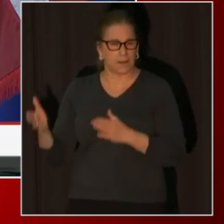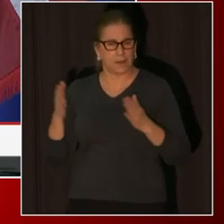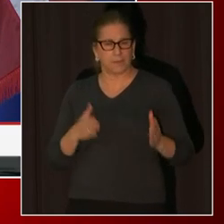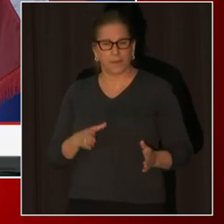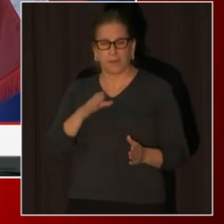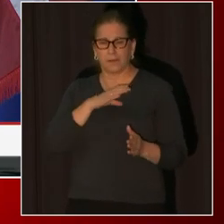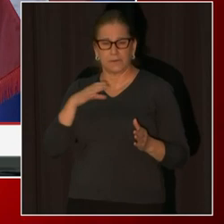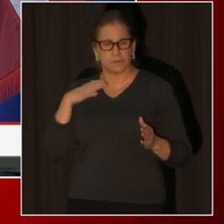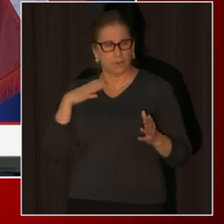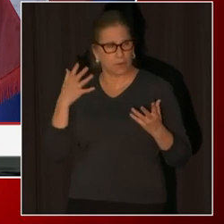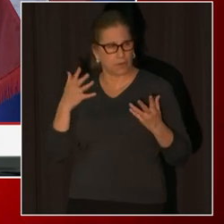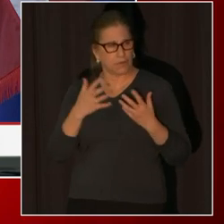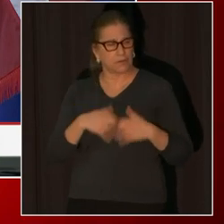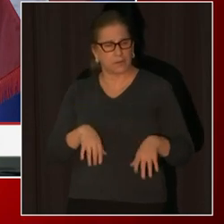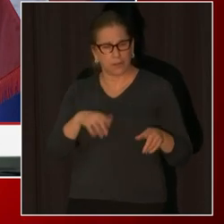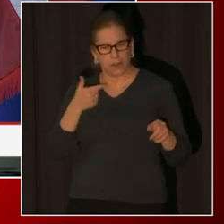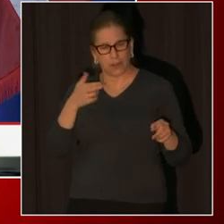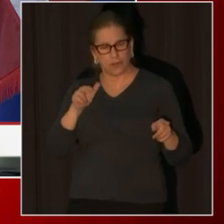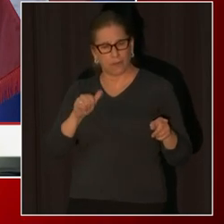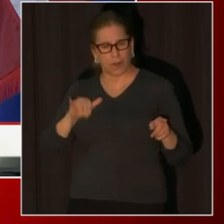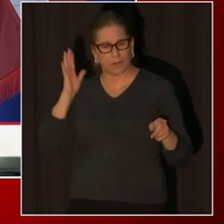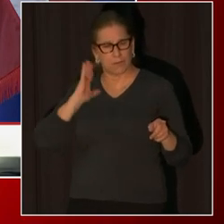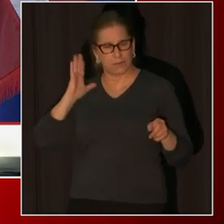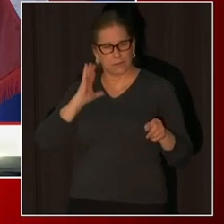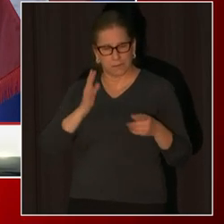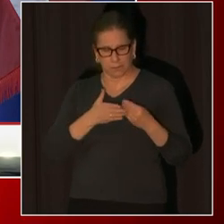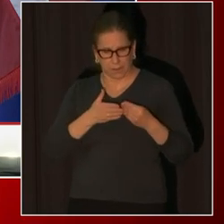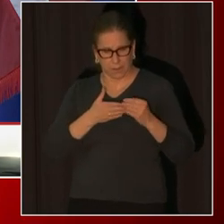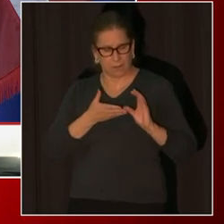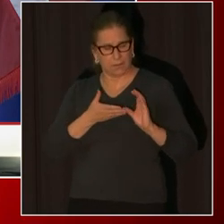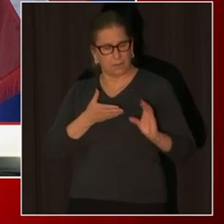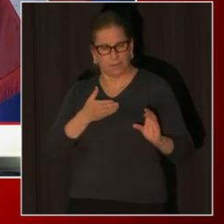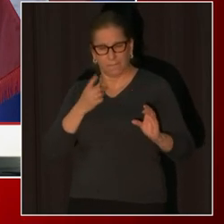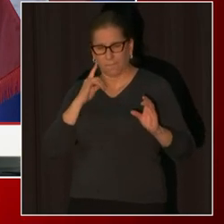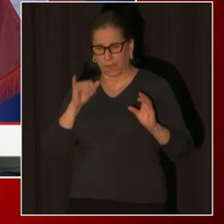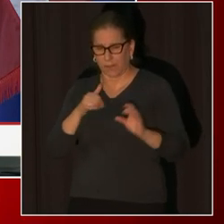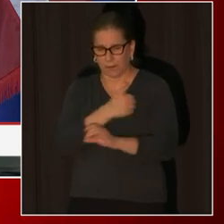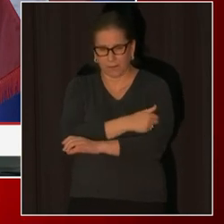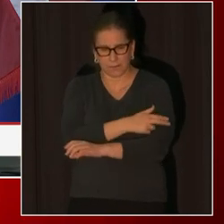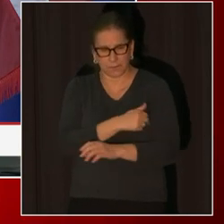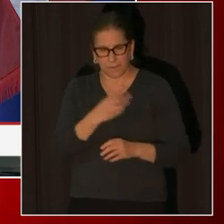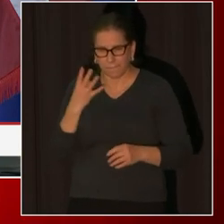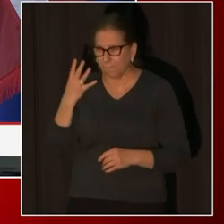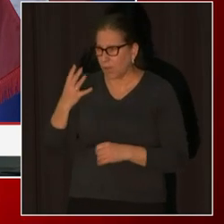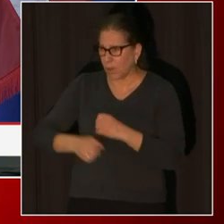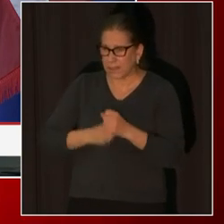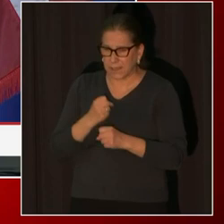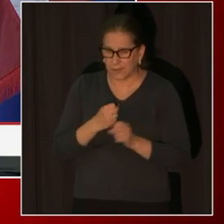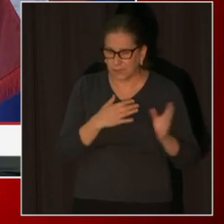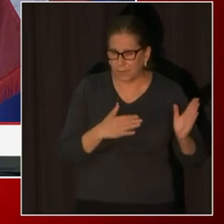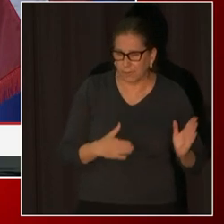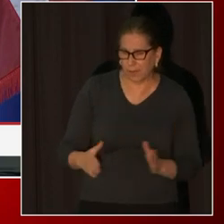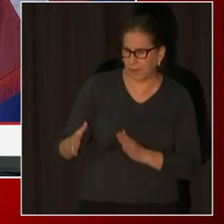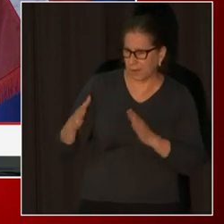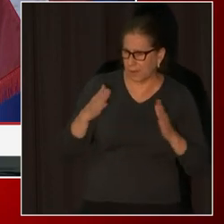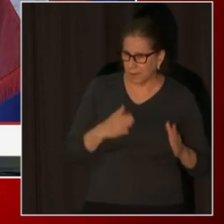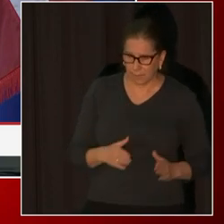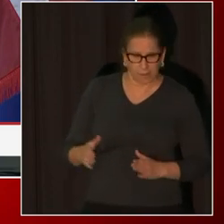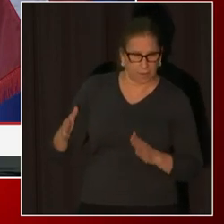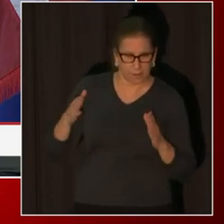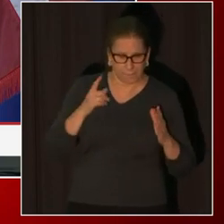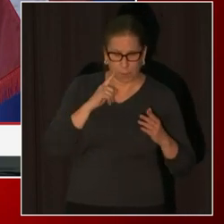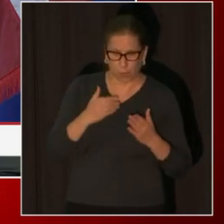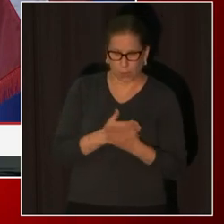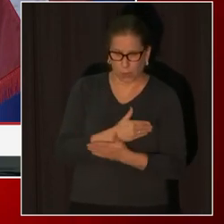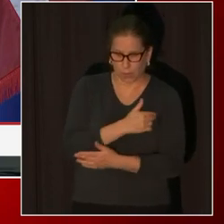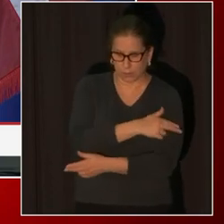funding in for this project. I guess it's been maybe 4 years, 4 years that those